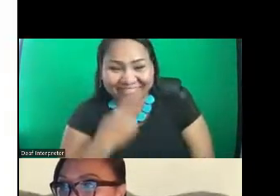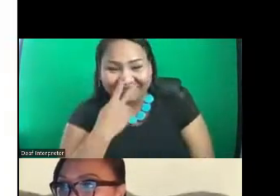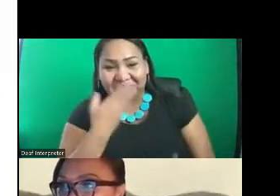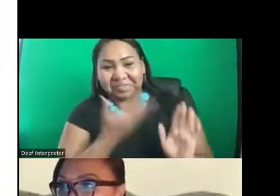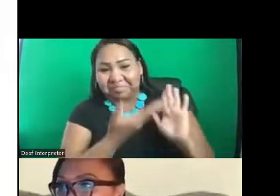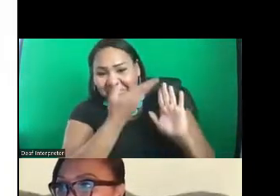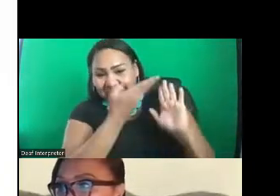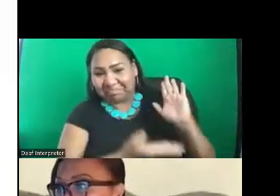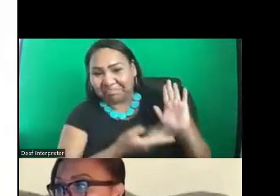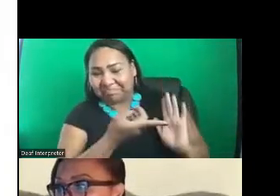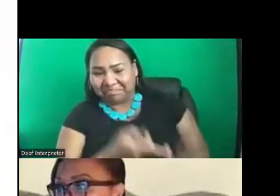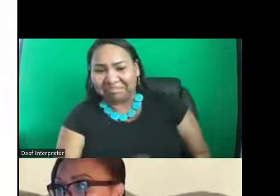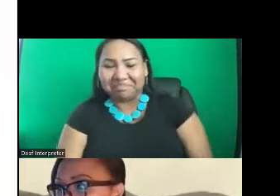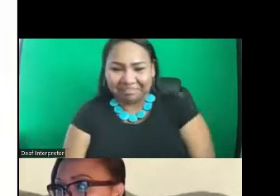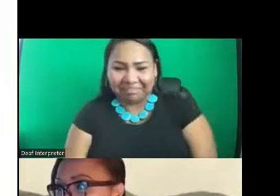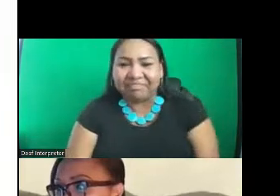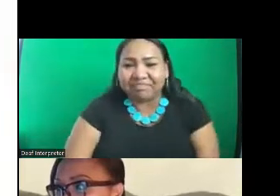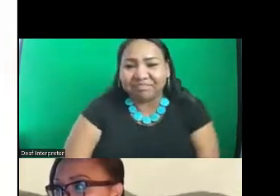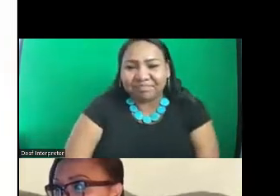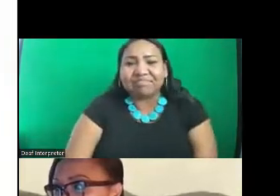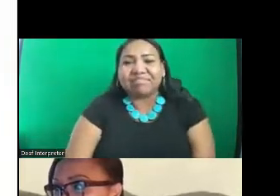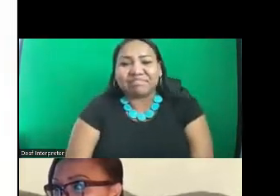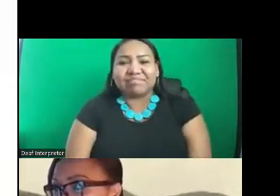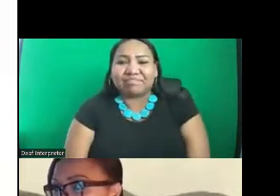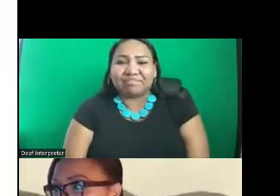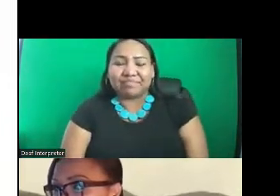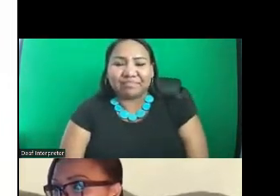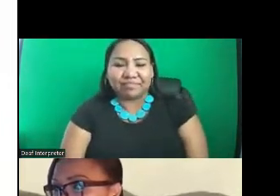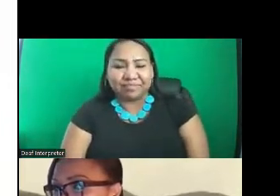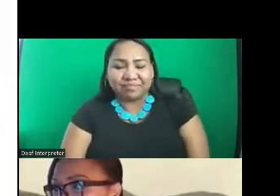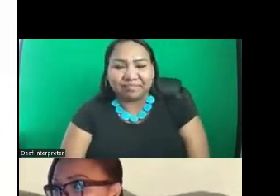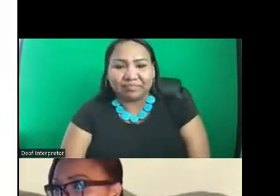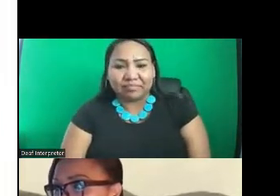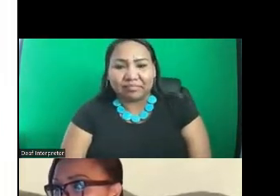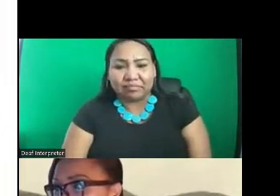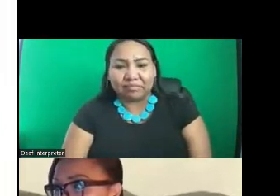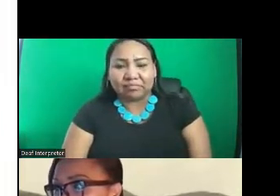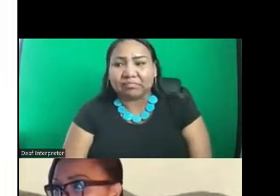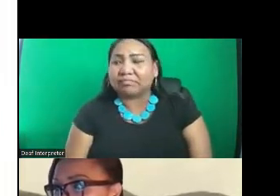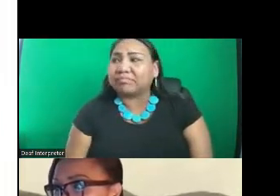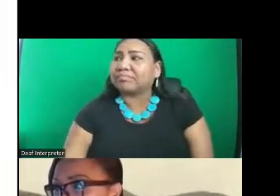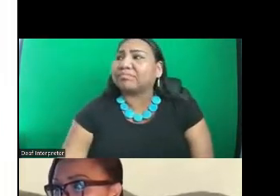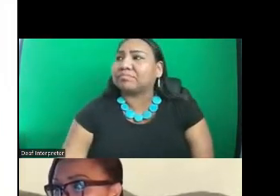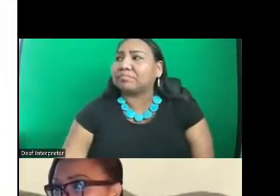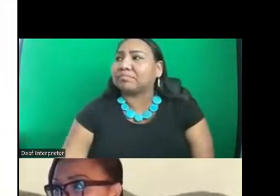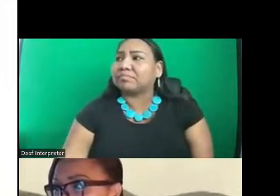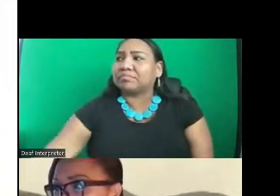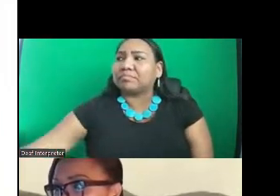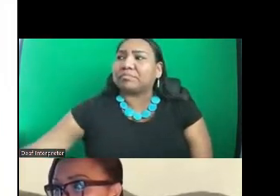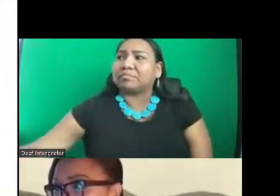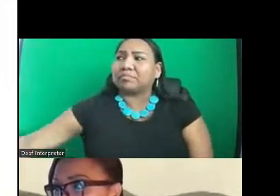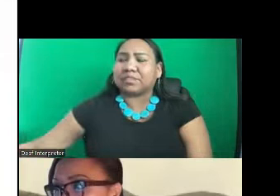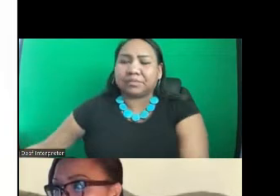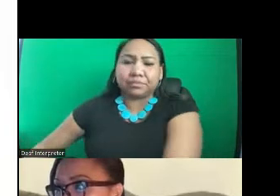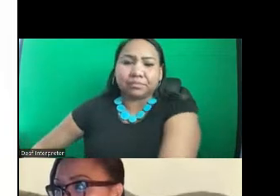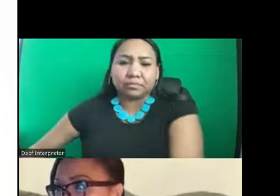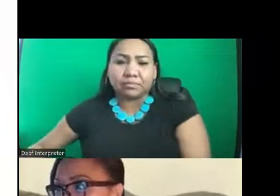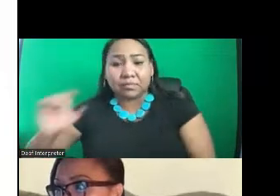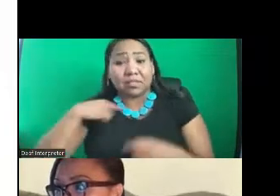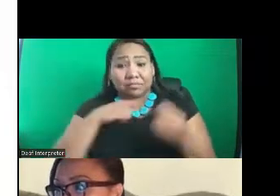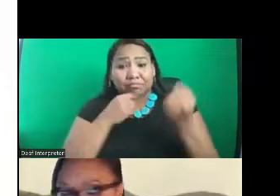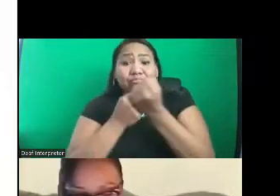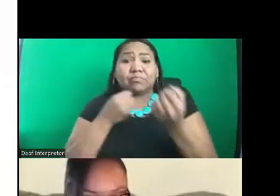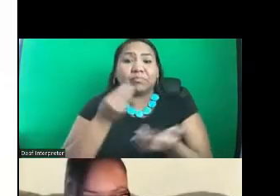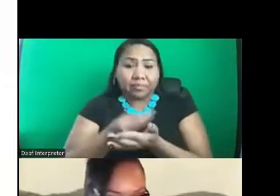So the 4 areas of support is financial, and that includes